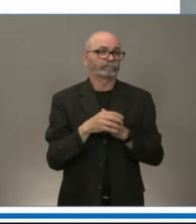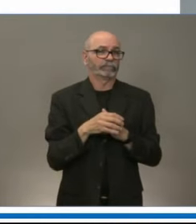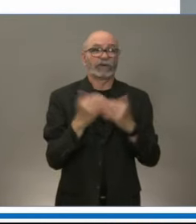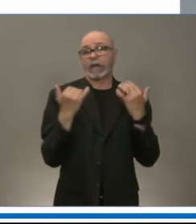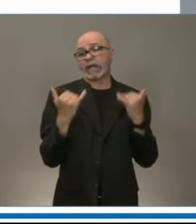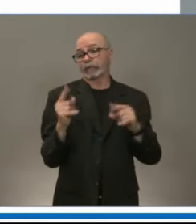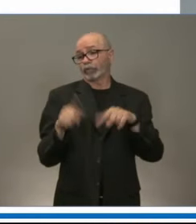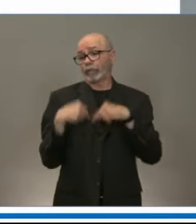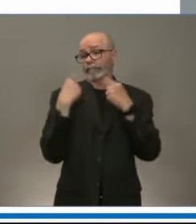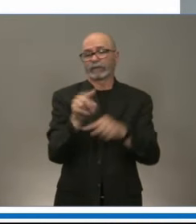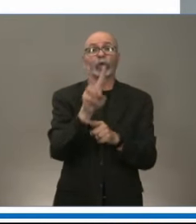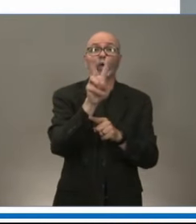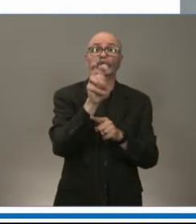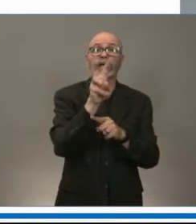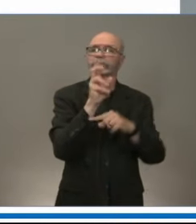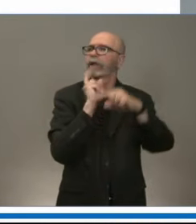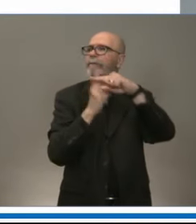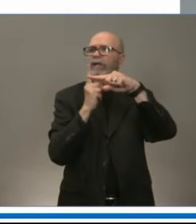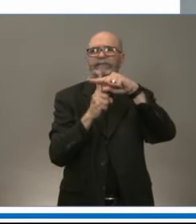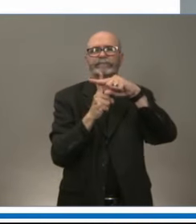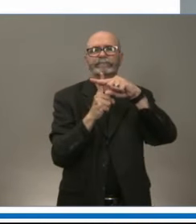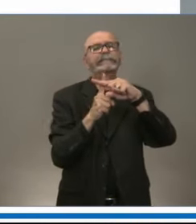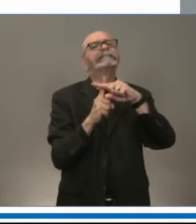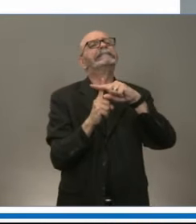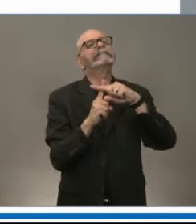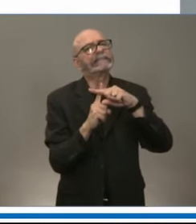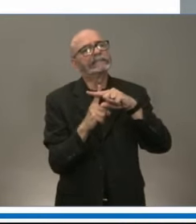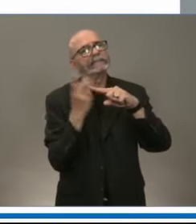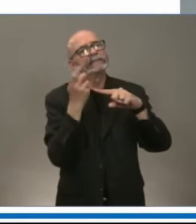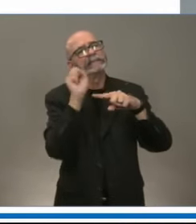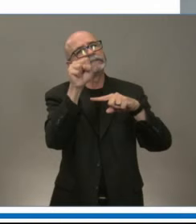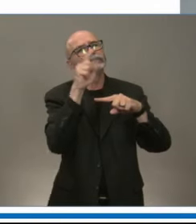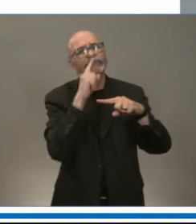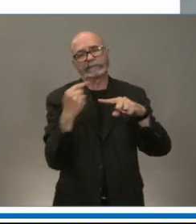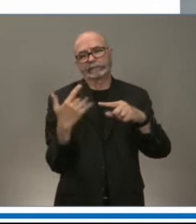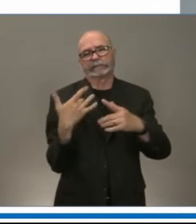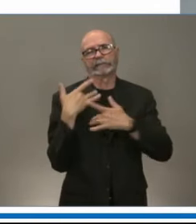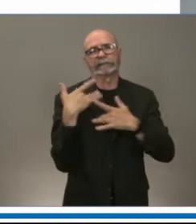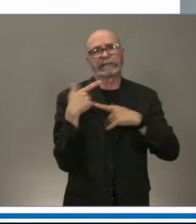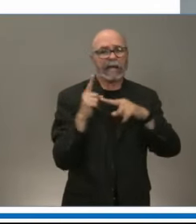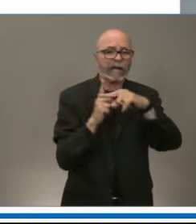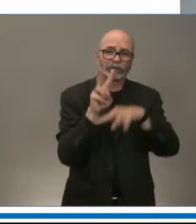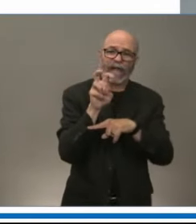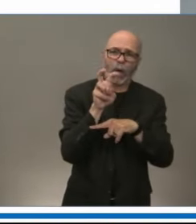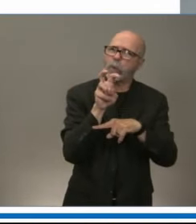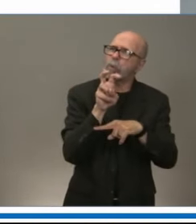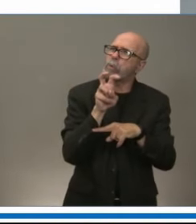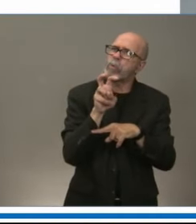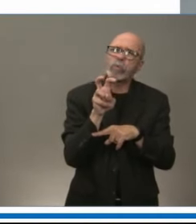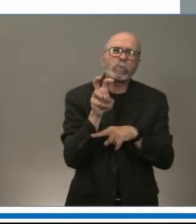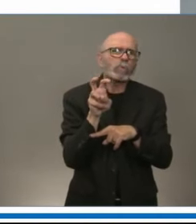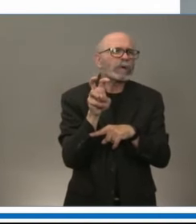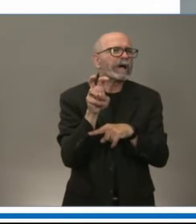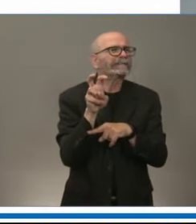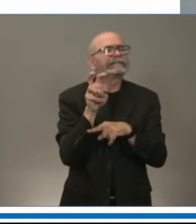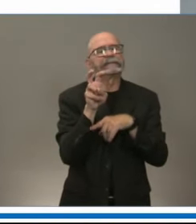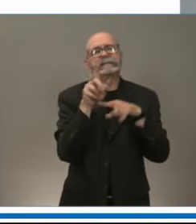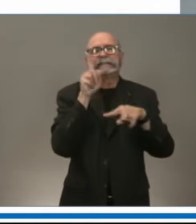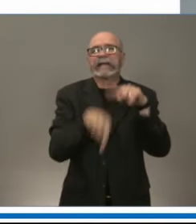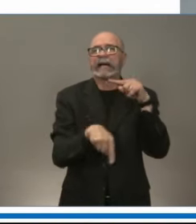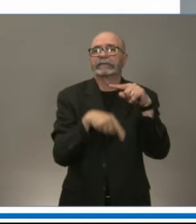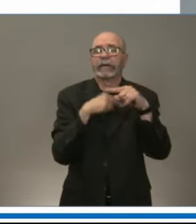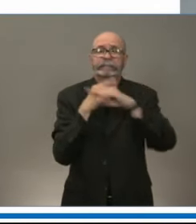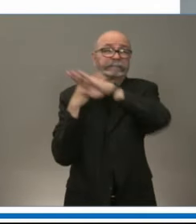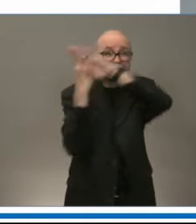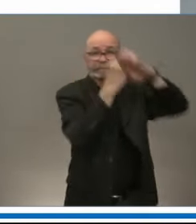is concerning. But this is the way this disease plays out. We can't prevent everything. What we can do is minimize the number of